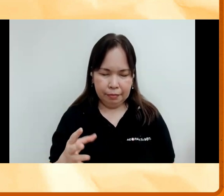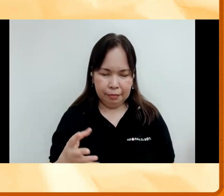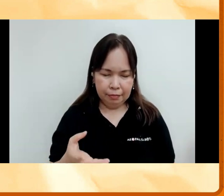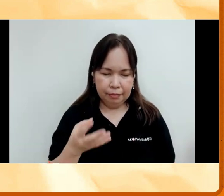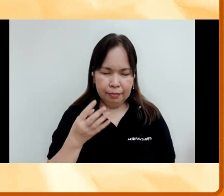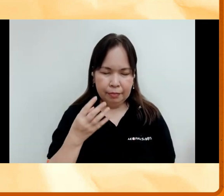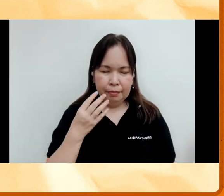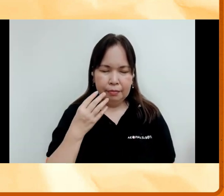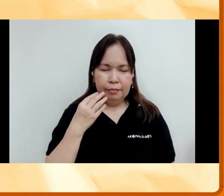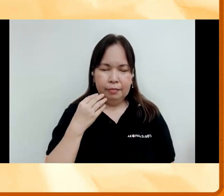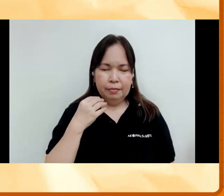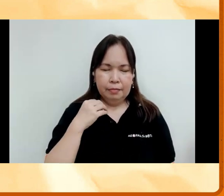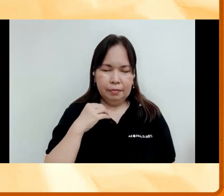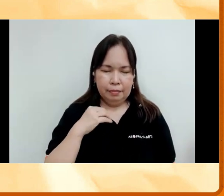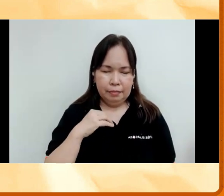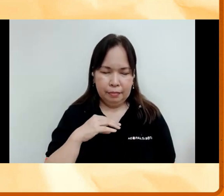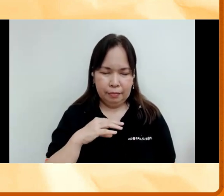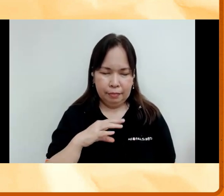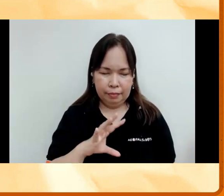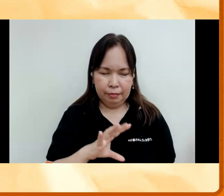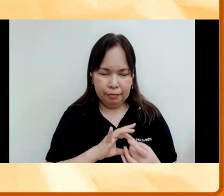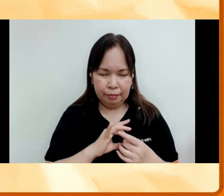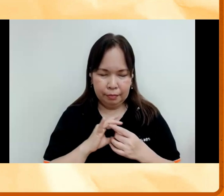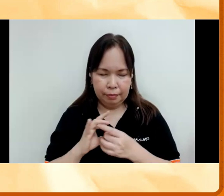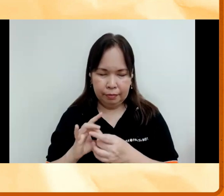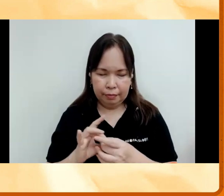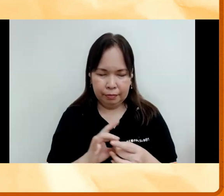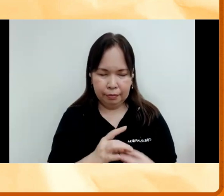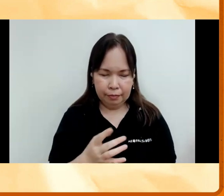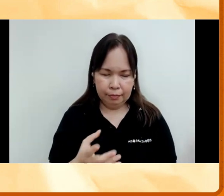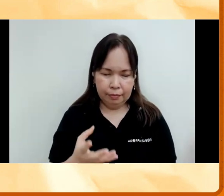breathing in again and breathing out,